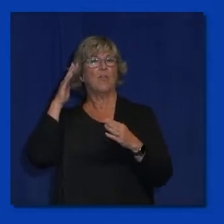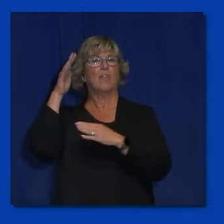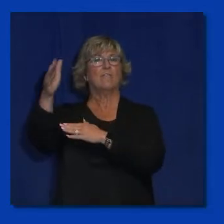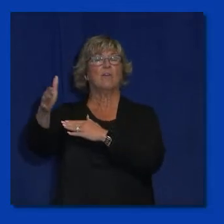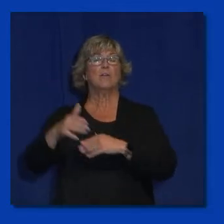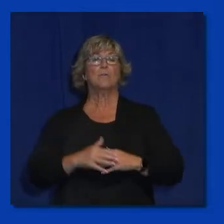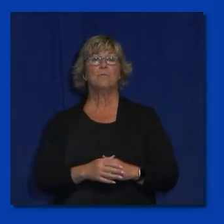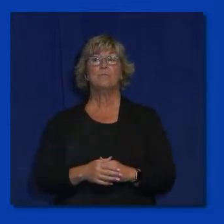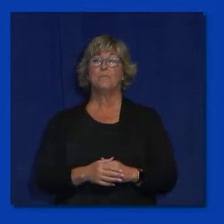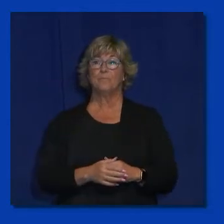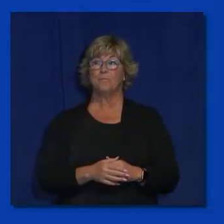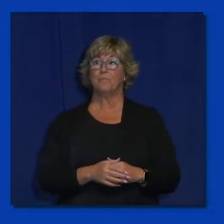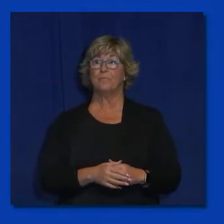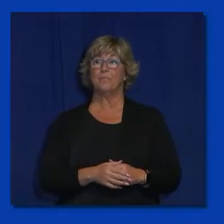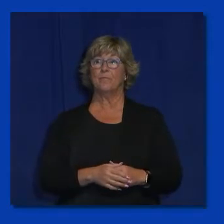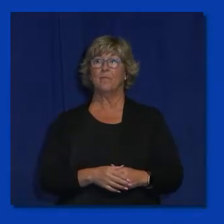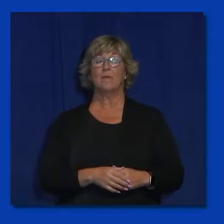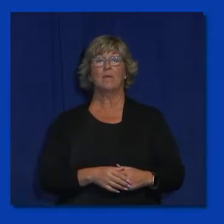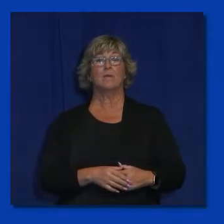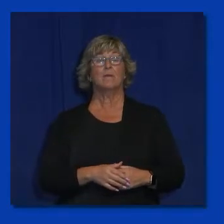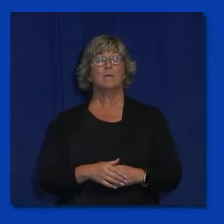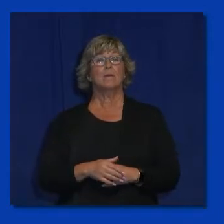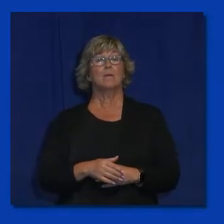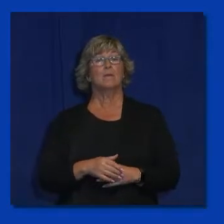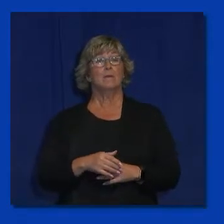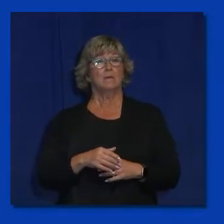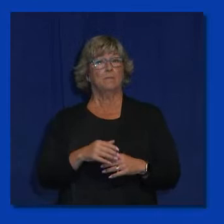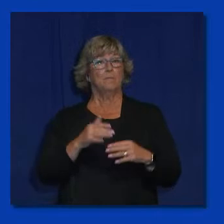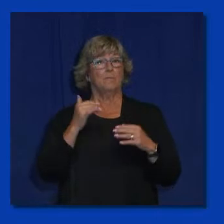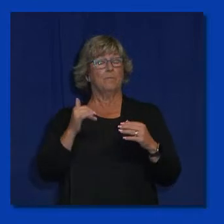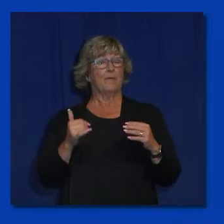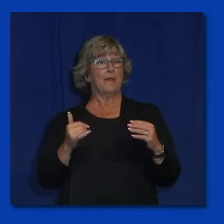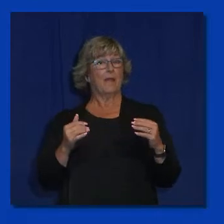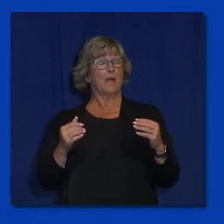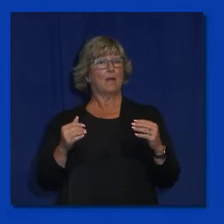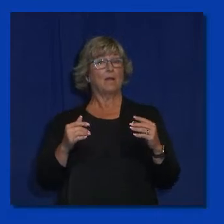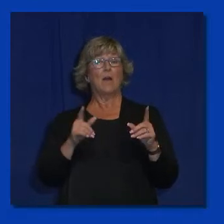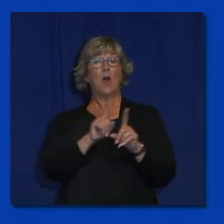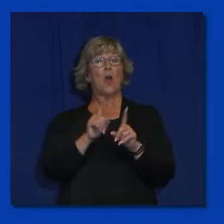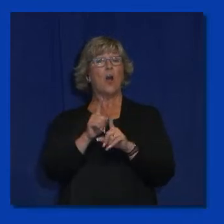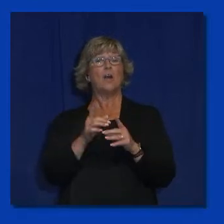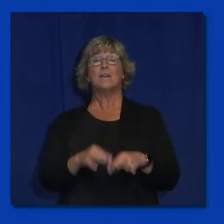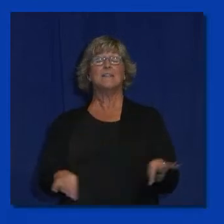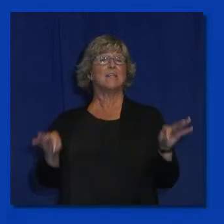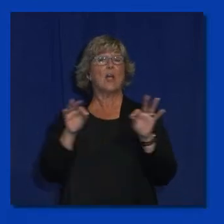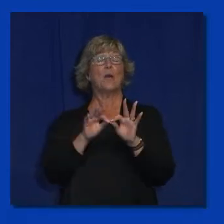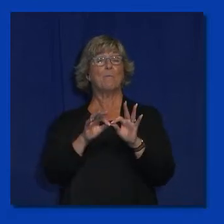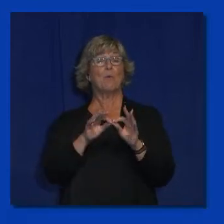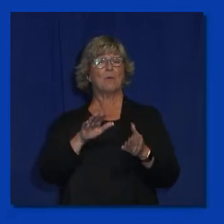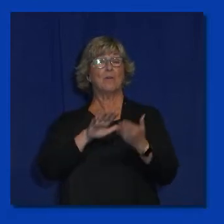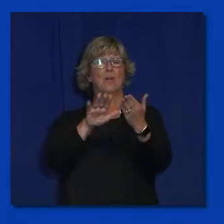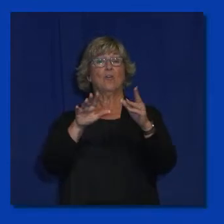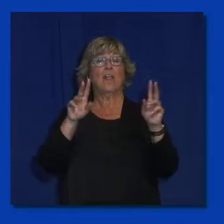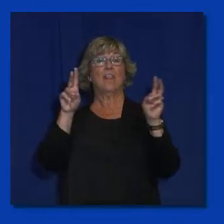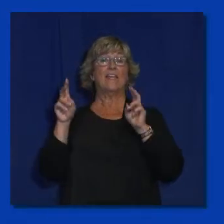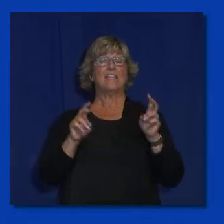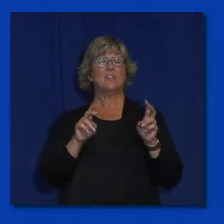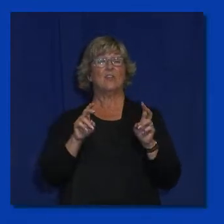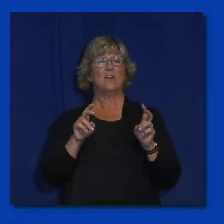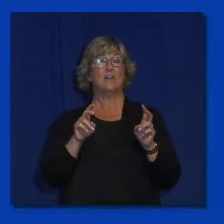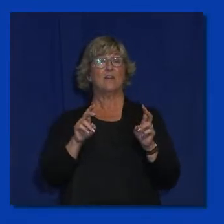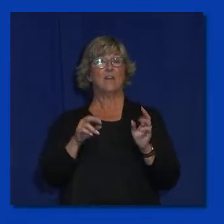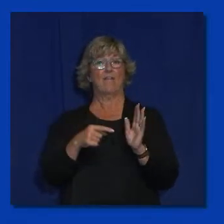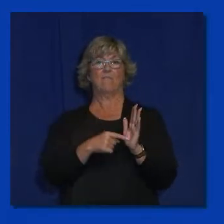future. As it relates to the future, there's no foundation more important to building that future than addressing the issue